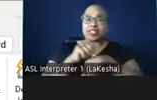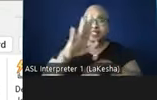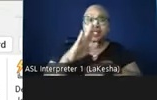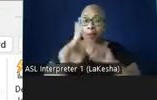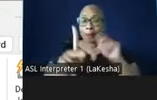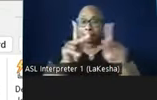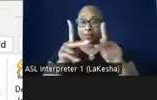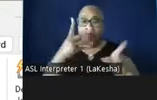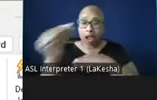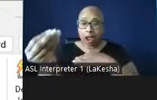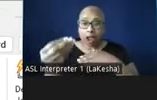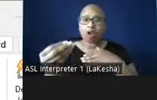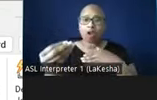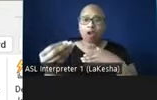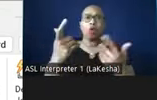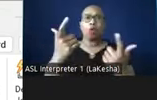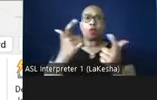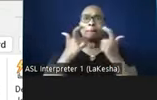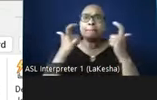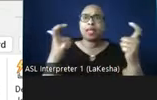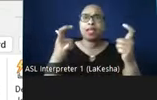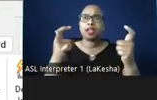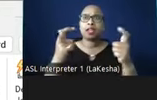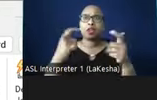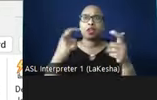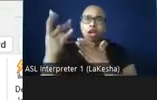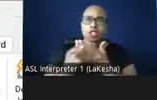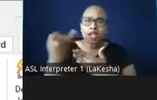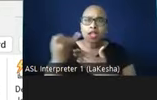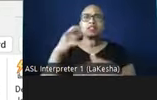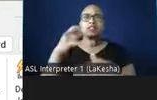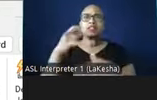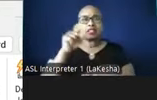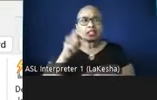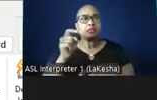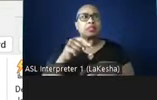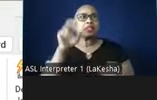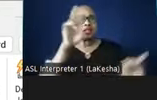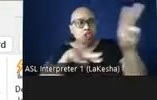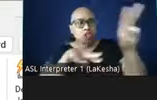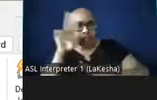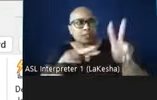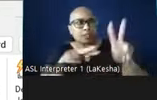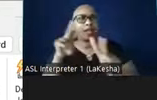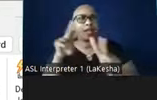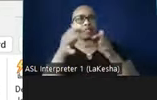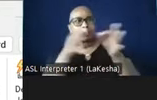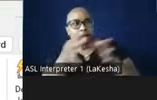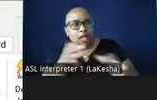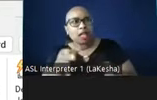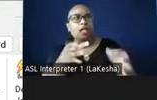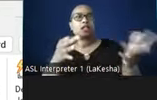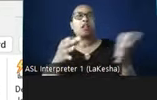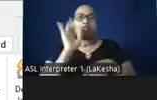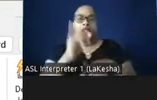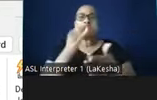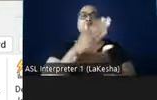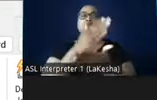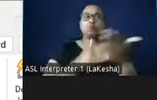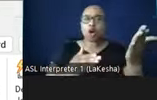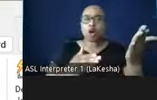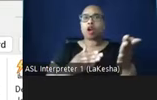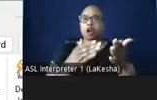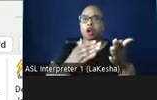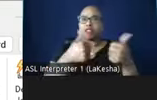projects existed and they needed to just be scoped and quantified and just described. So that was part of the effort. Then